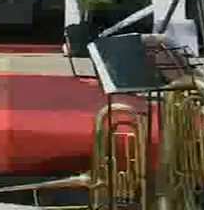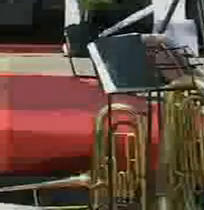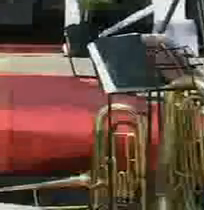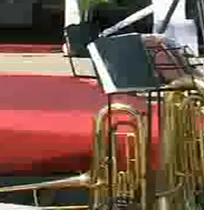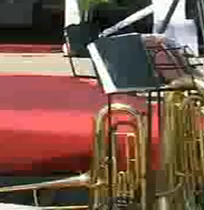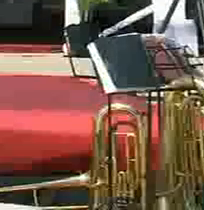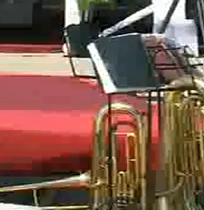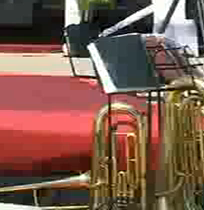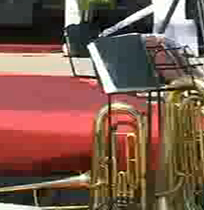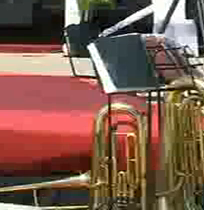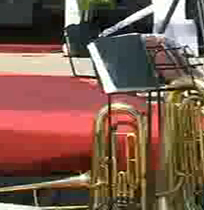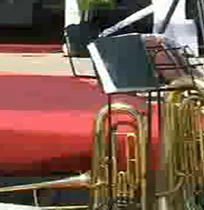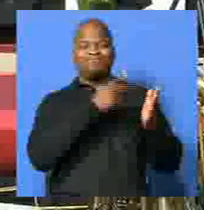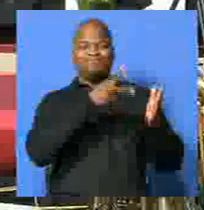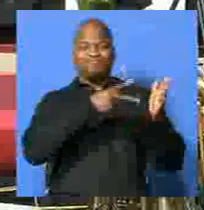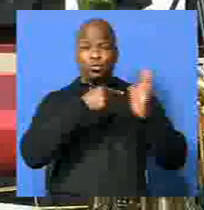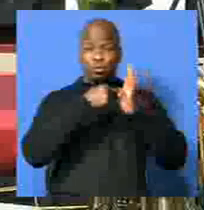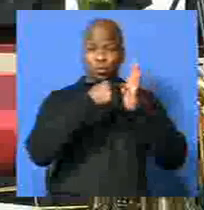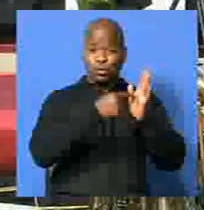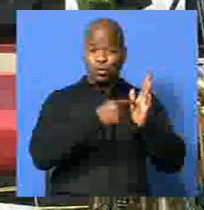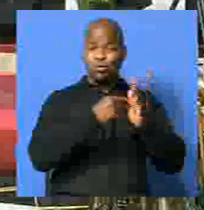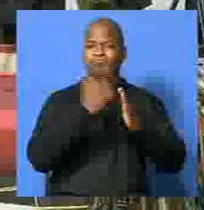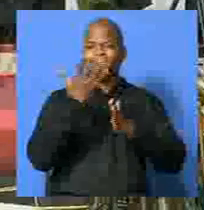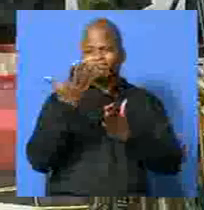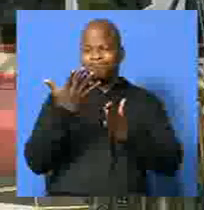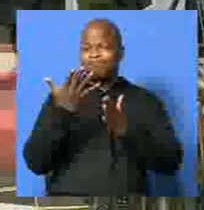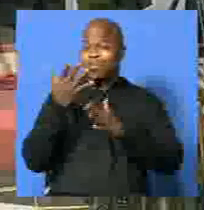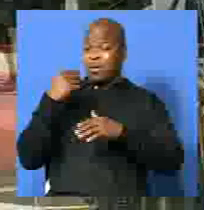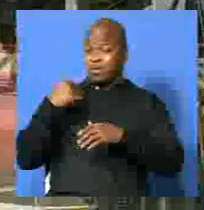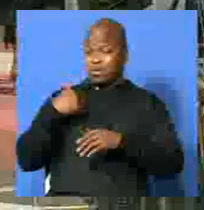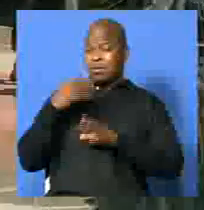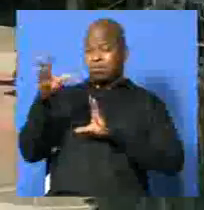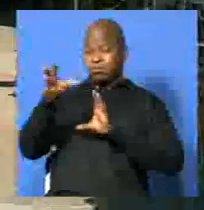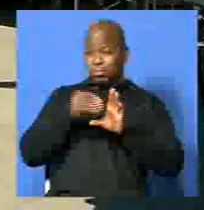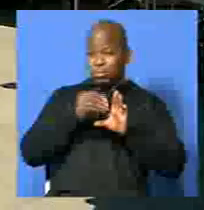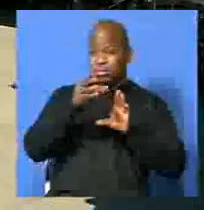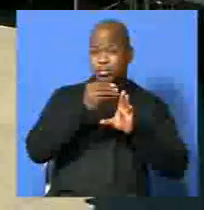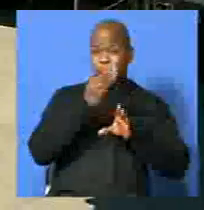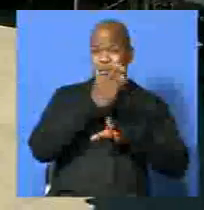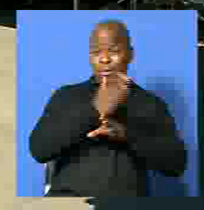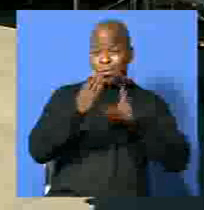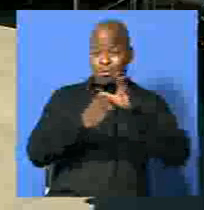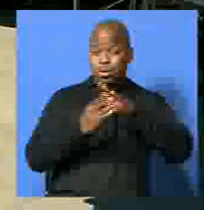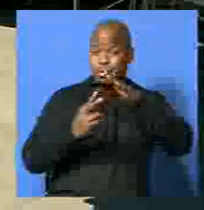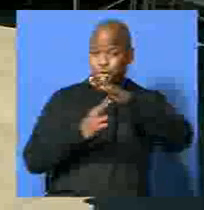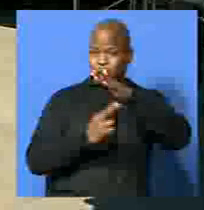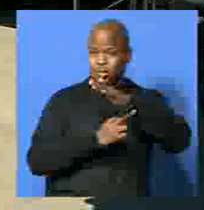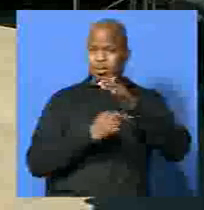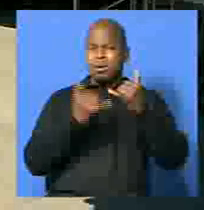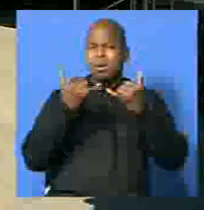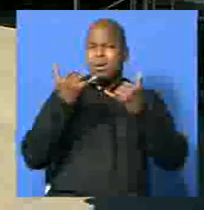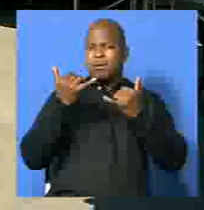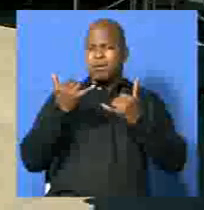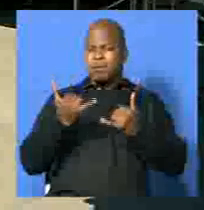Tota mo tsone o tsetse ne di tshwantse tene di supa ka go tota le ba bana bana le sabe mo ka go ya borogo tene jwa Kazungula me ka go rialo ka